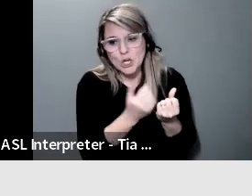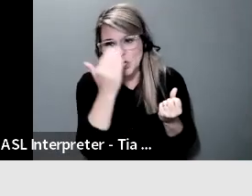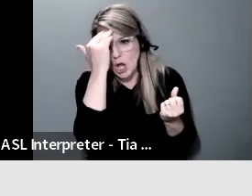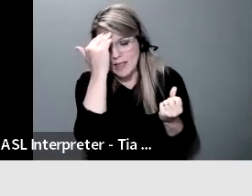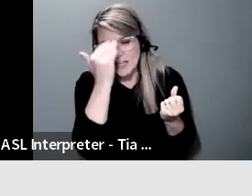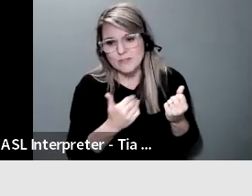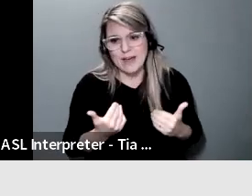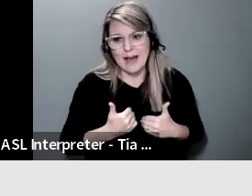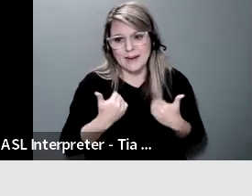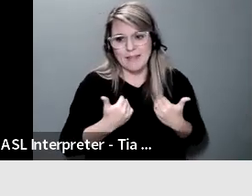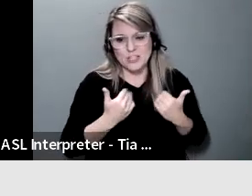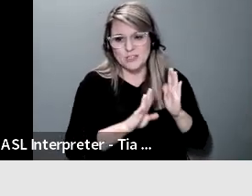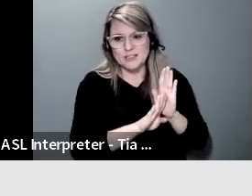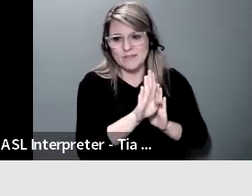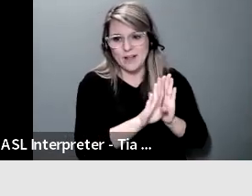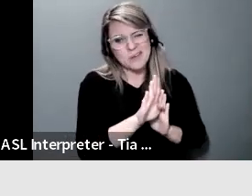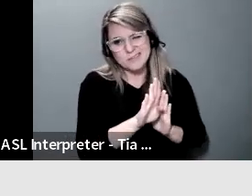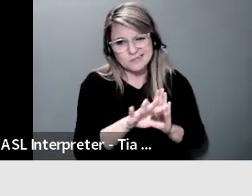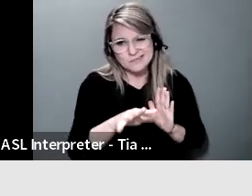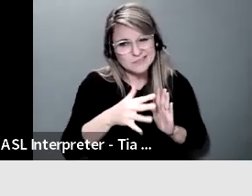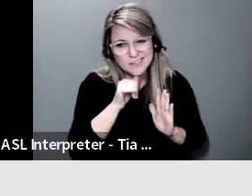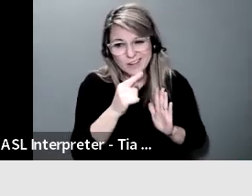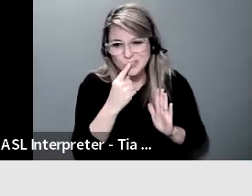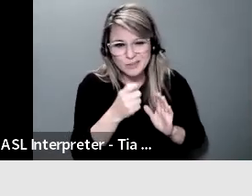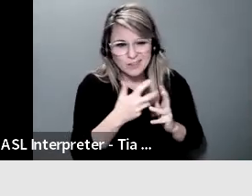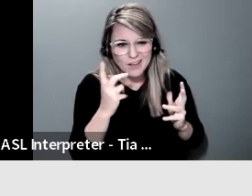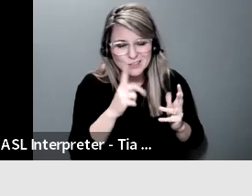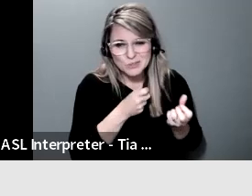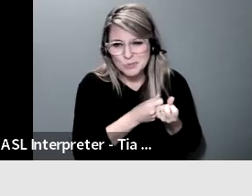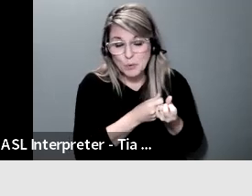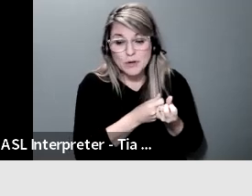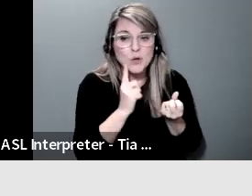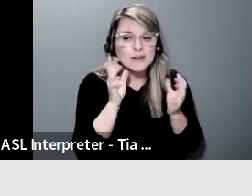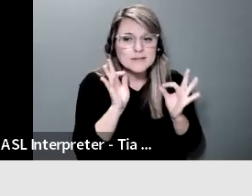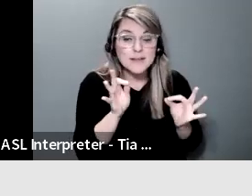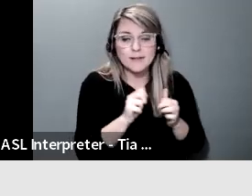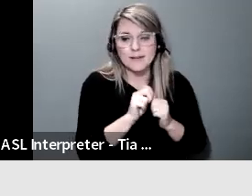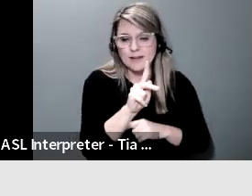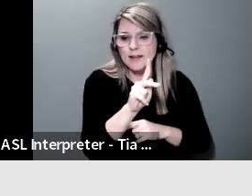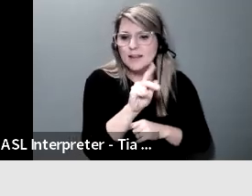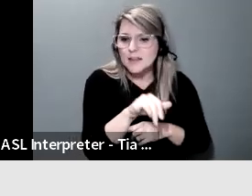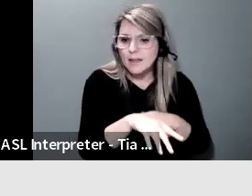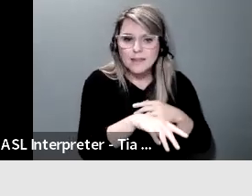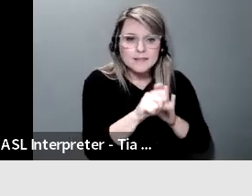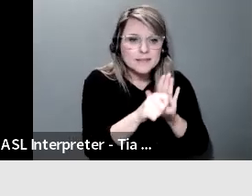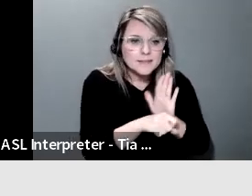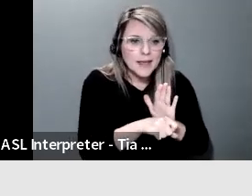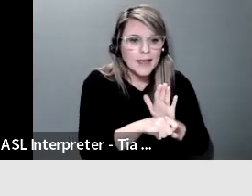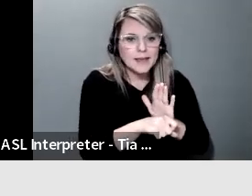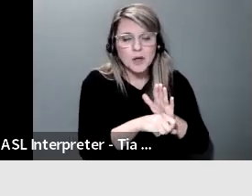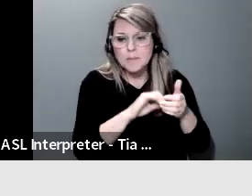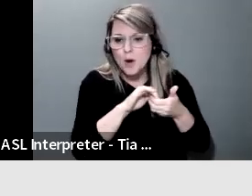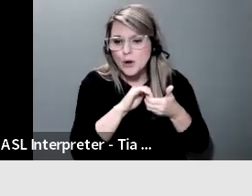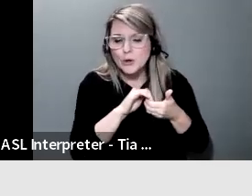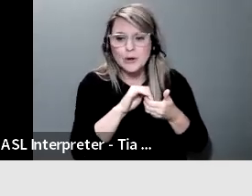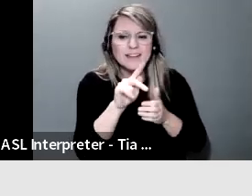development. We're not really doing anything. So for us, we'll partner with a state entity, a university, or health provider to provide